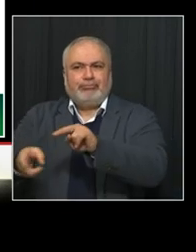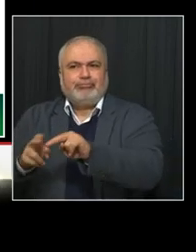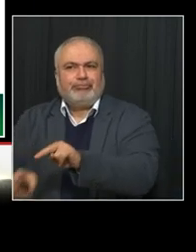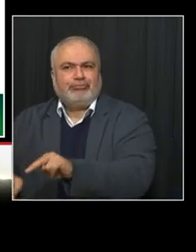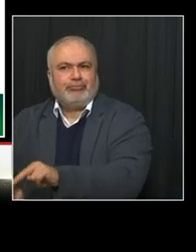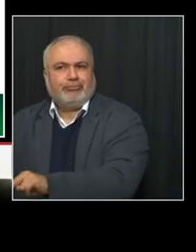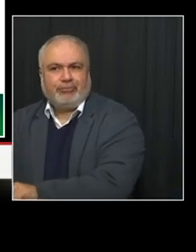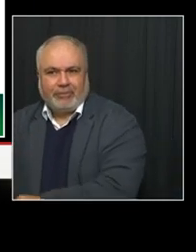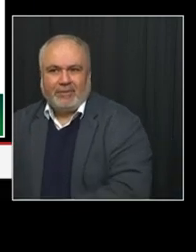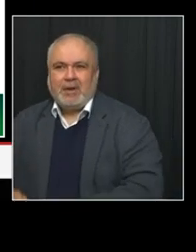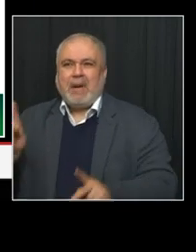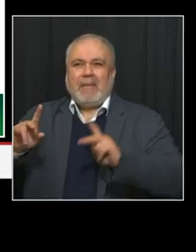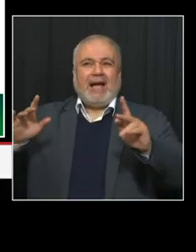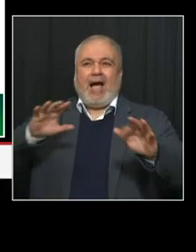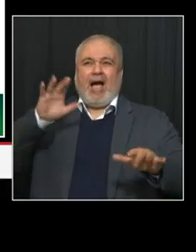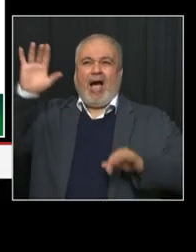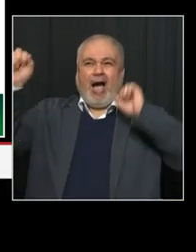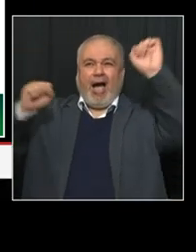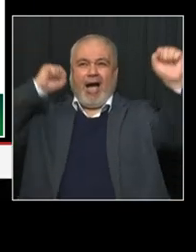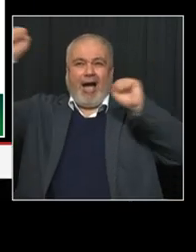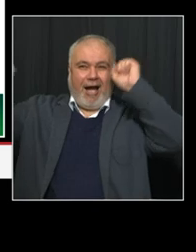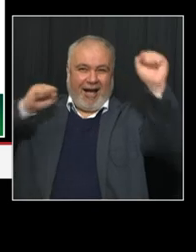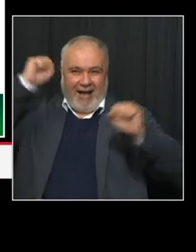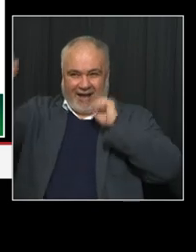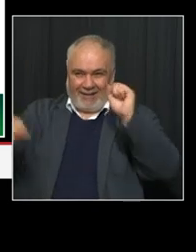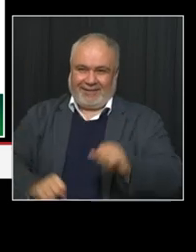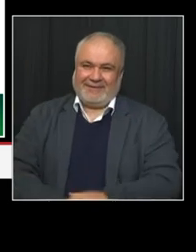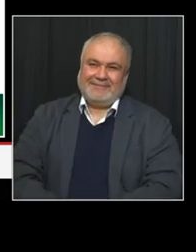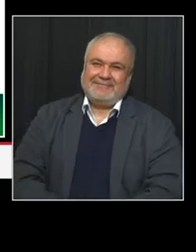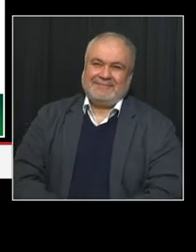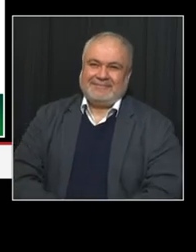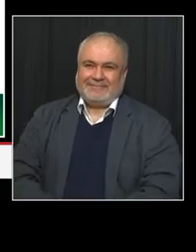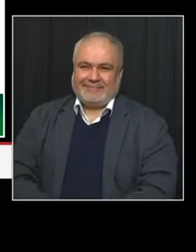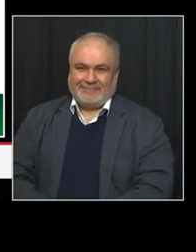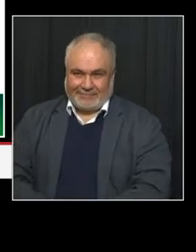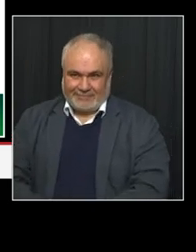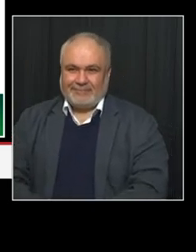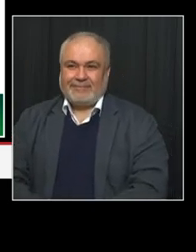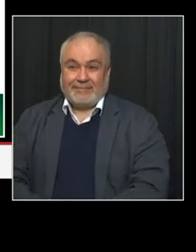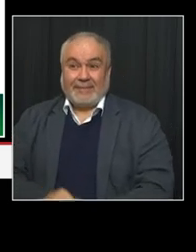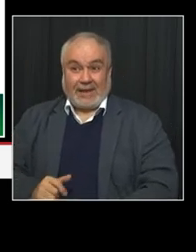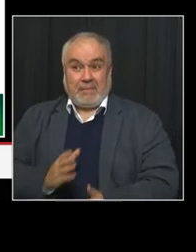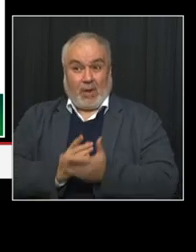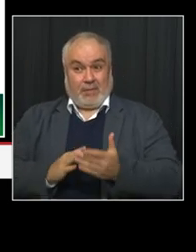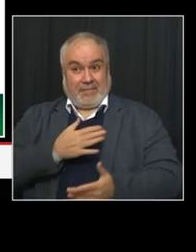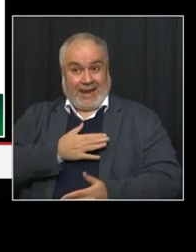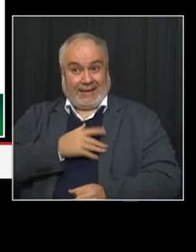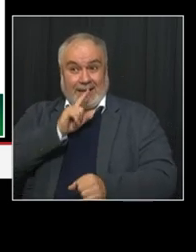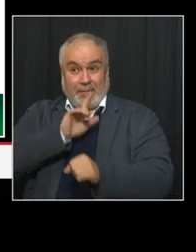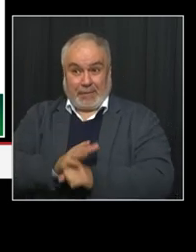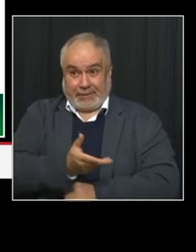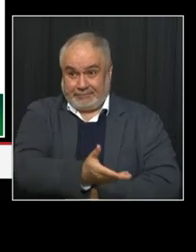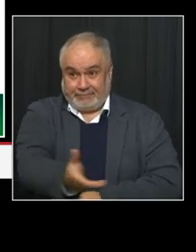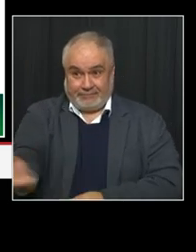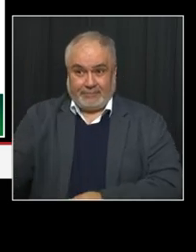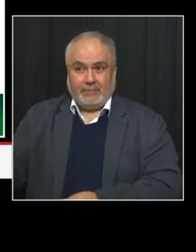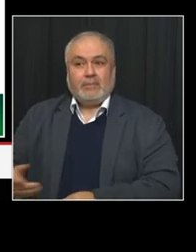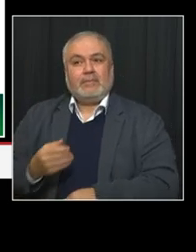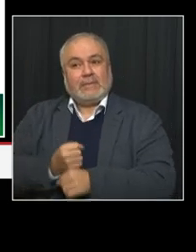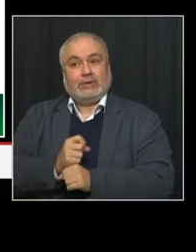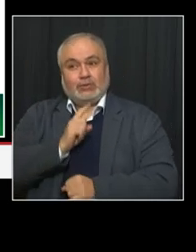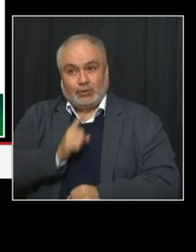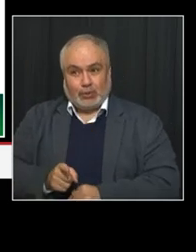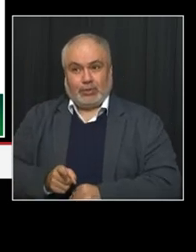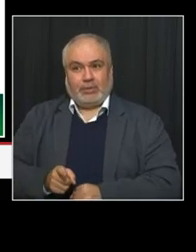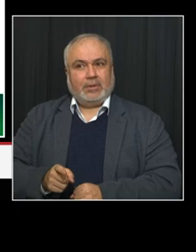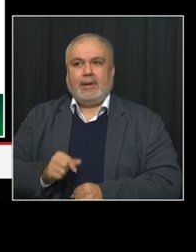So, we also, and part of my commitment to seniors is making sure that we don't go